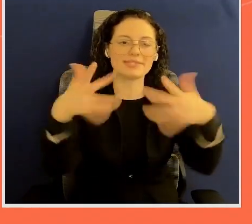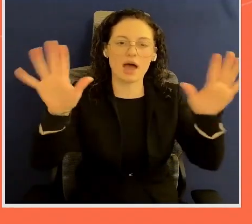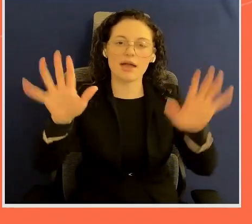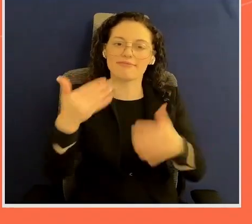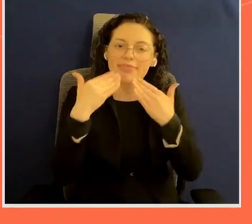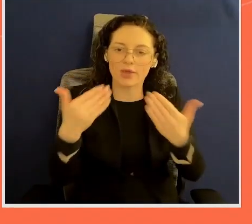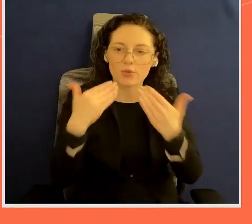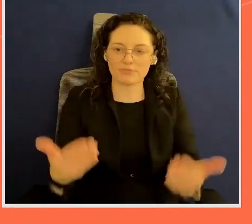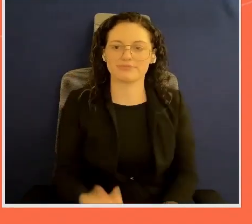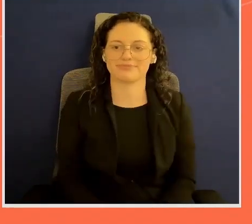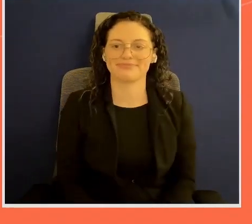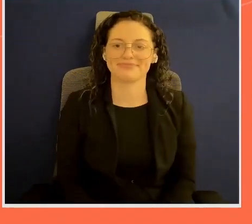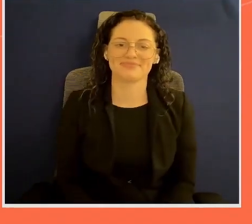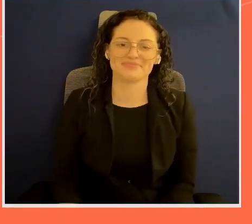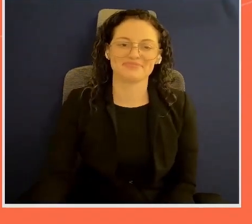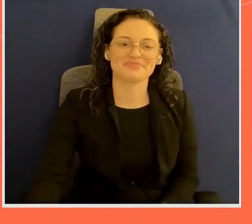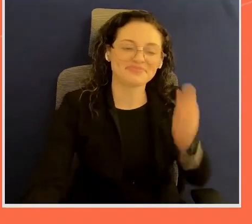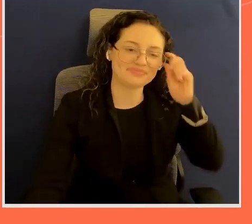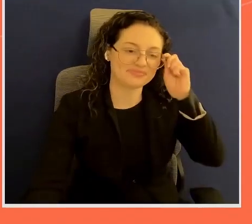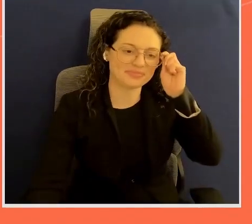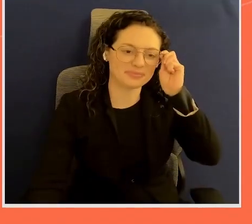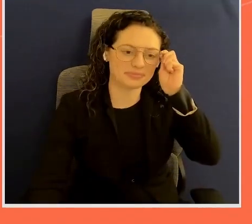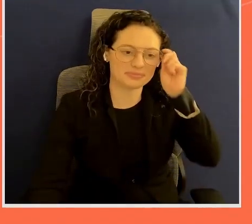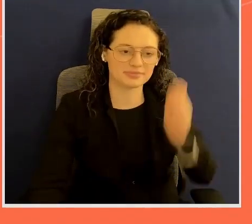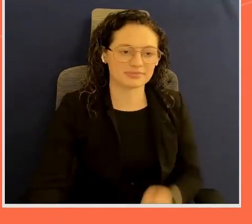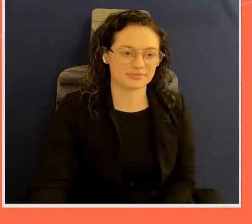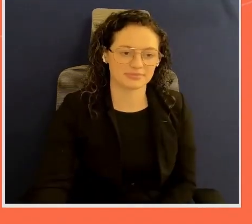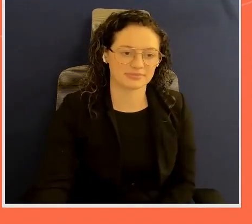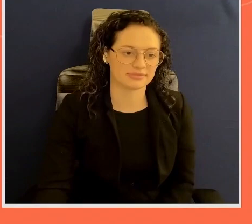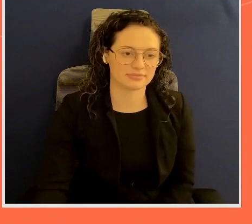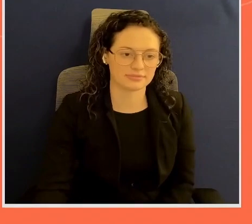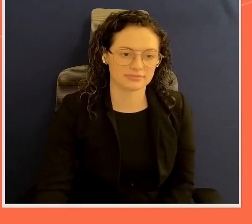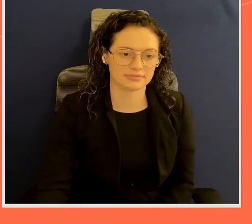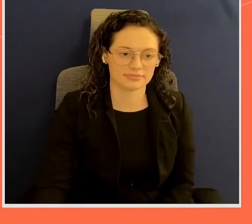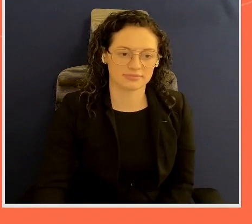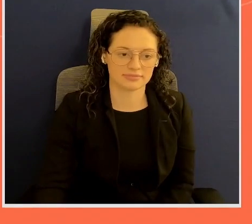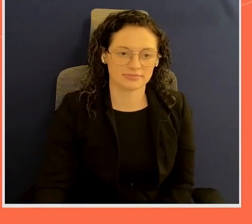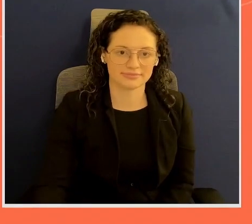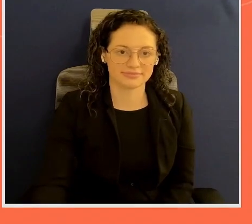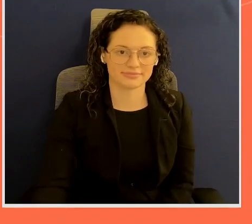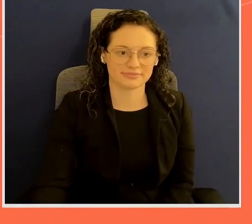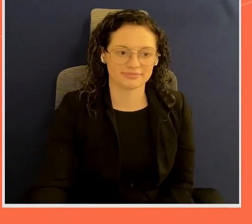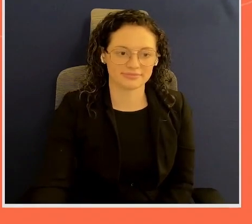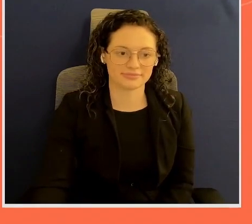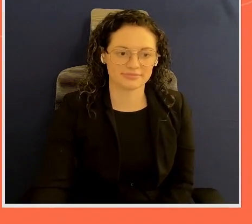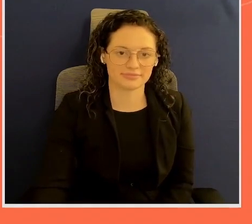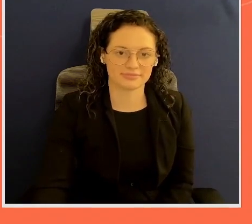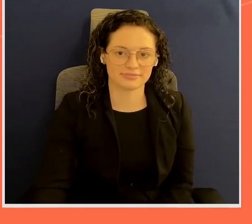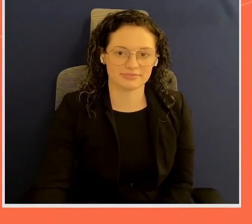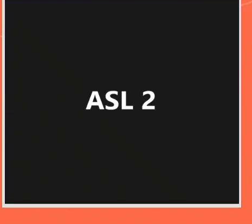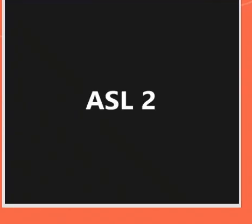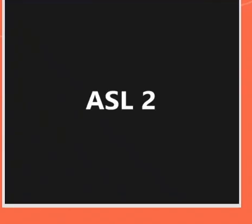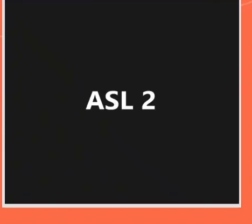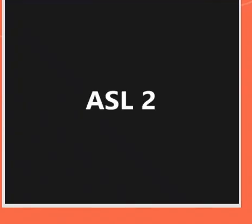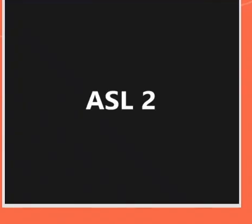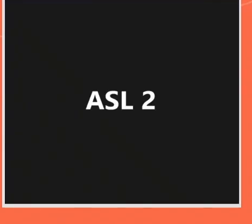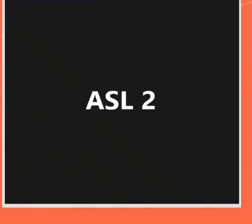where we never imagined fire, and in places where we've seen it before, but now with an intensity that we never believed